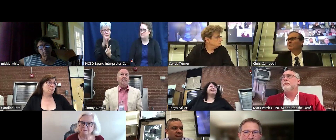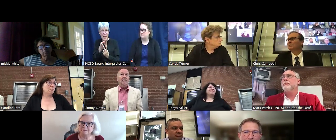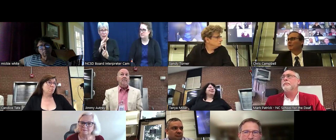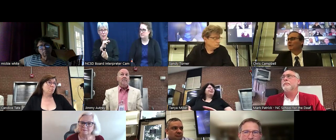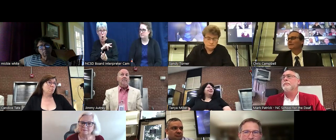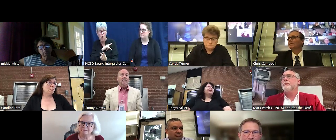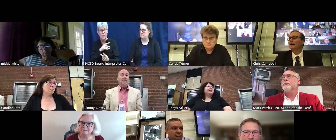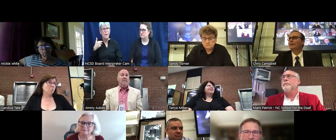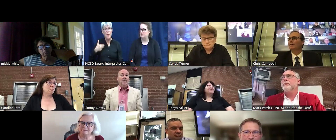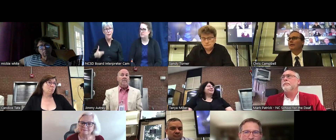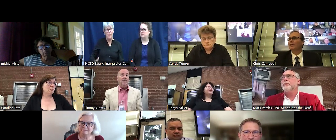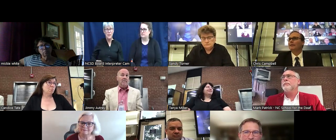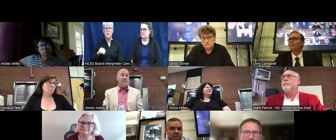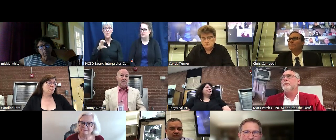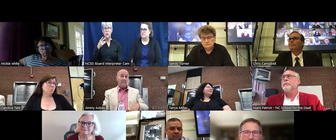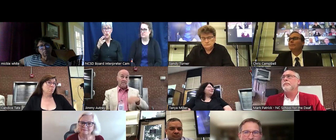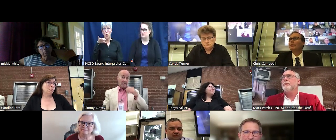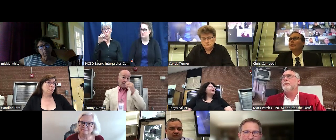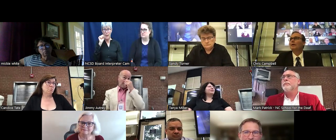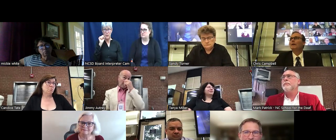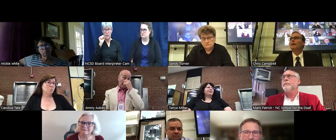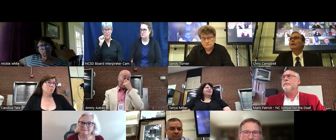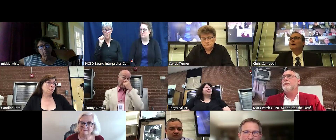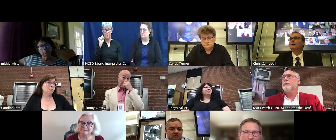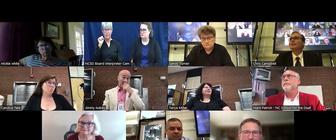this is Chris. The